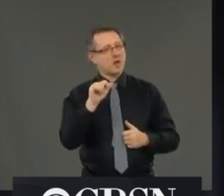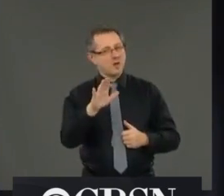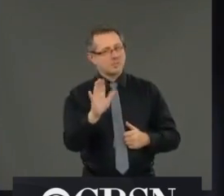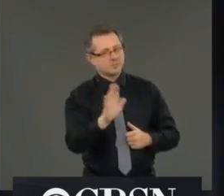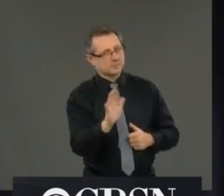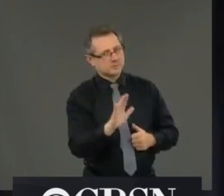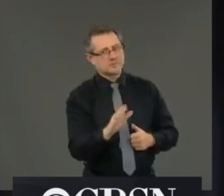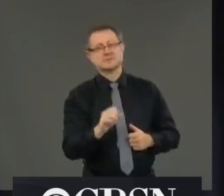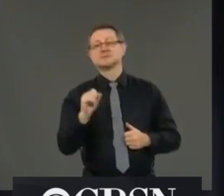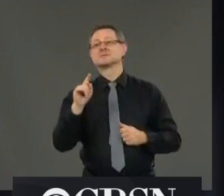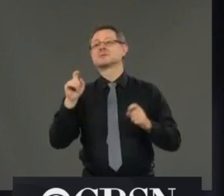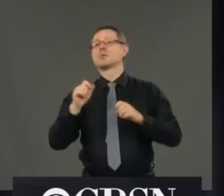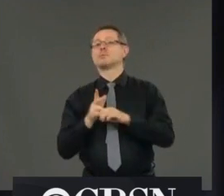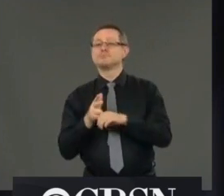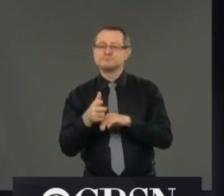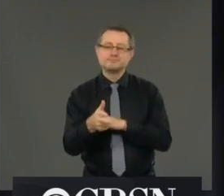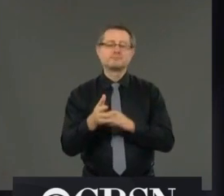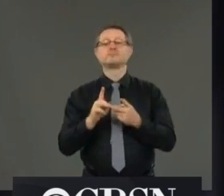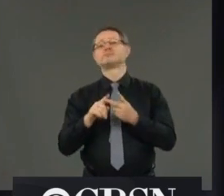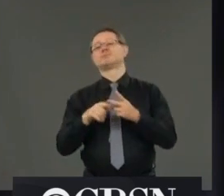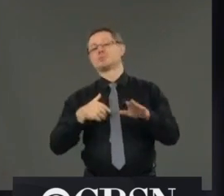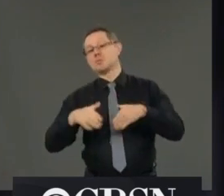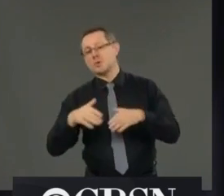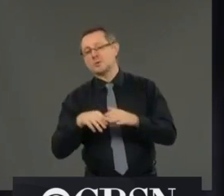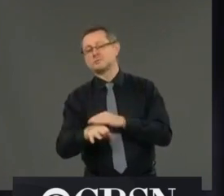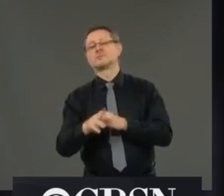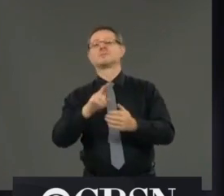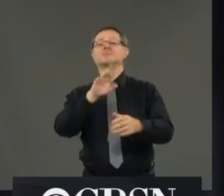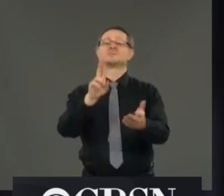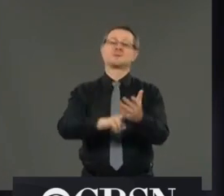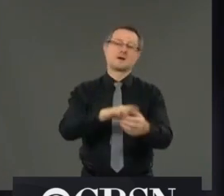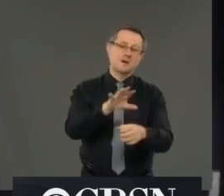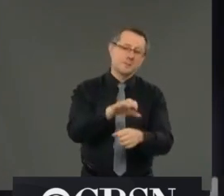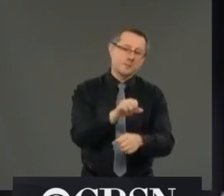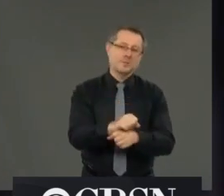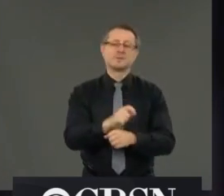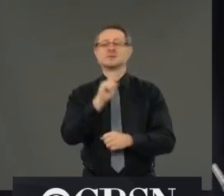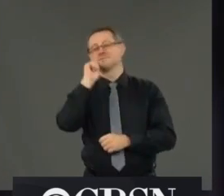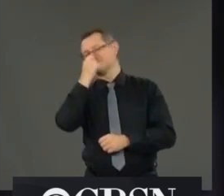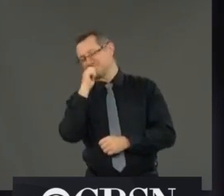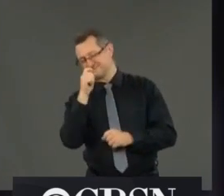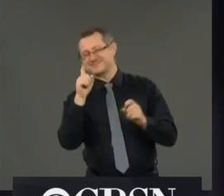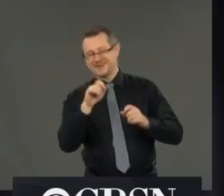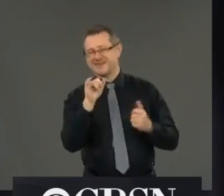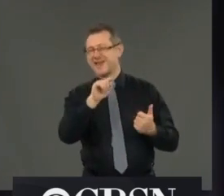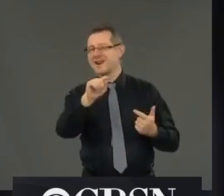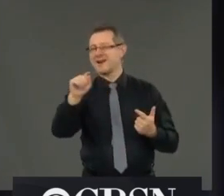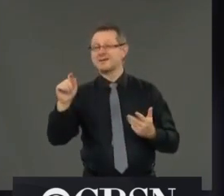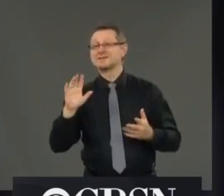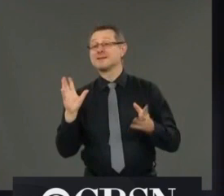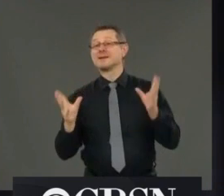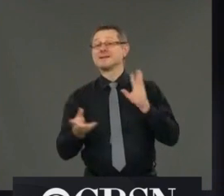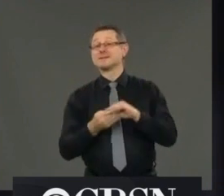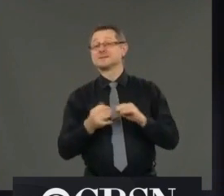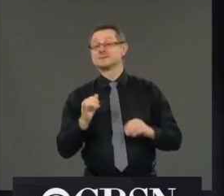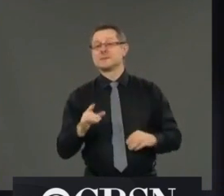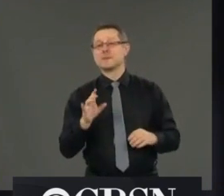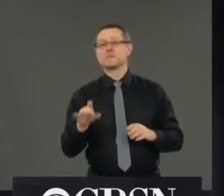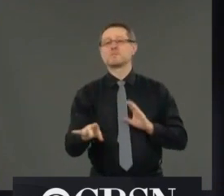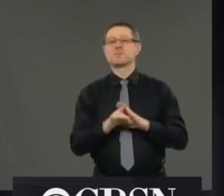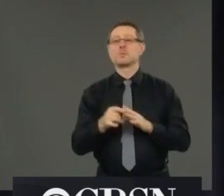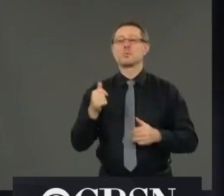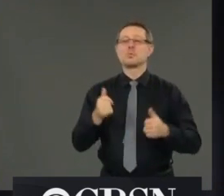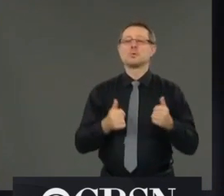you'd go there, sign up for an appointment, and they would swab your nose. And then each of those sites has to then pick a lab where they would send